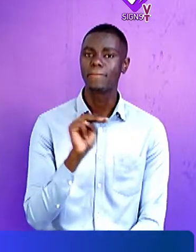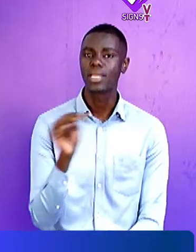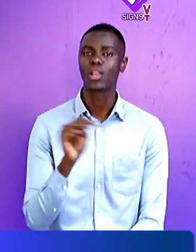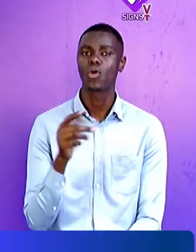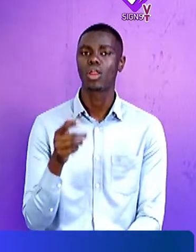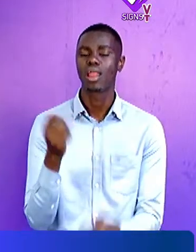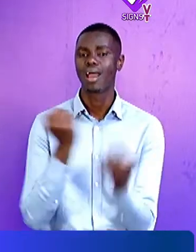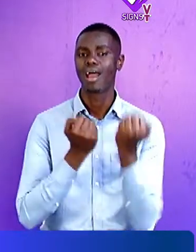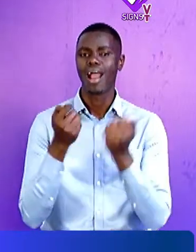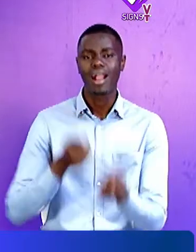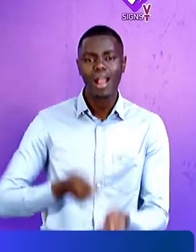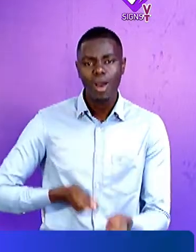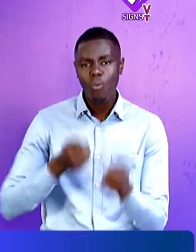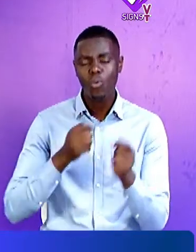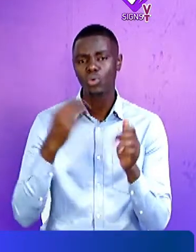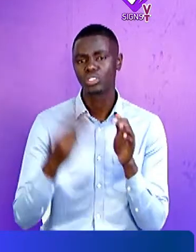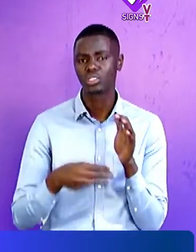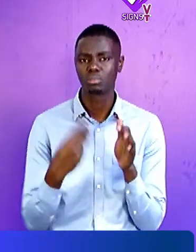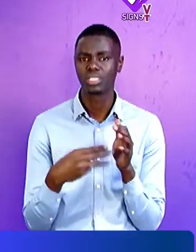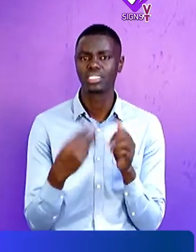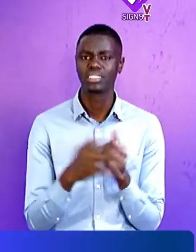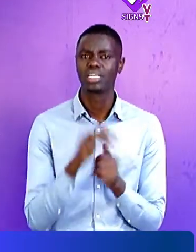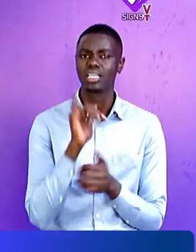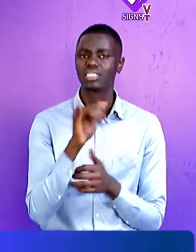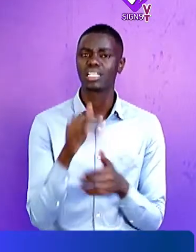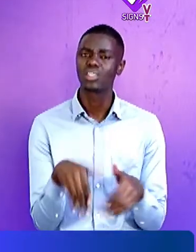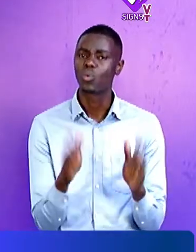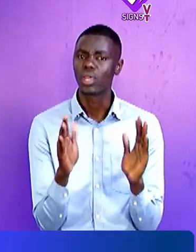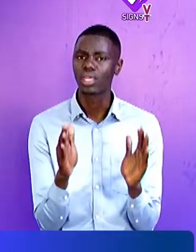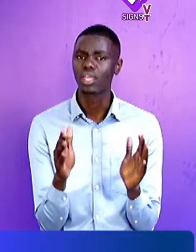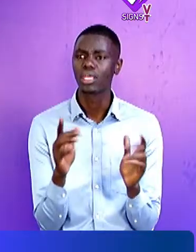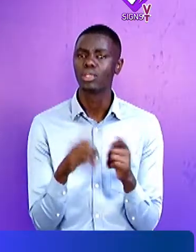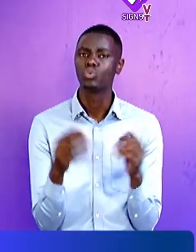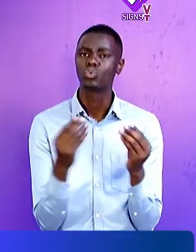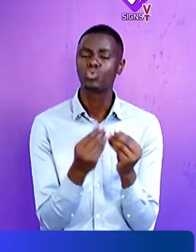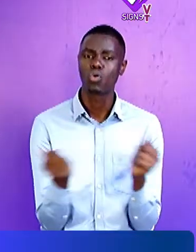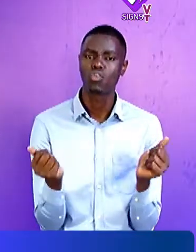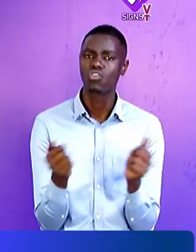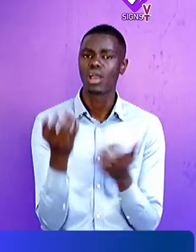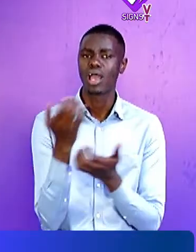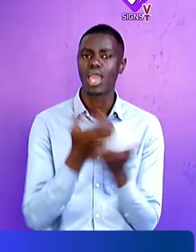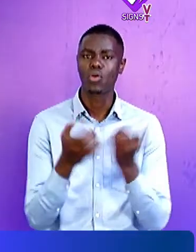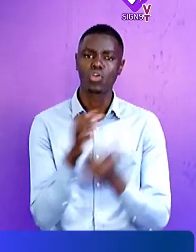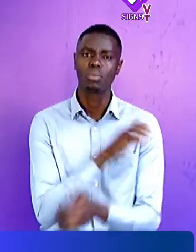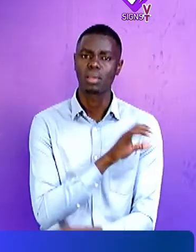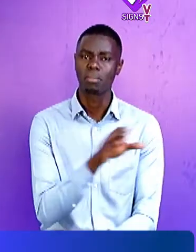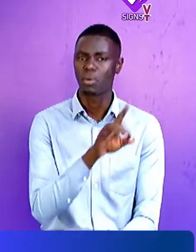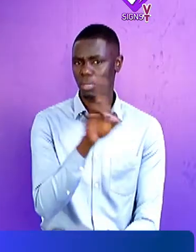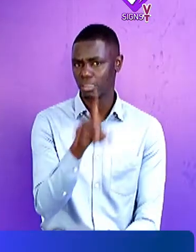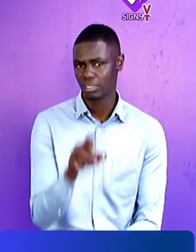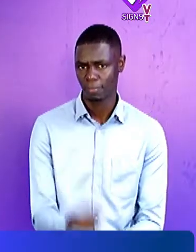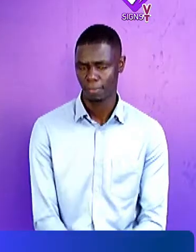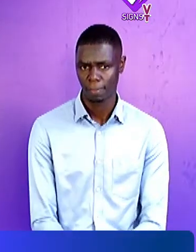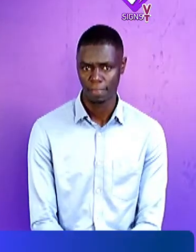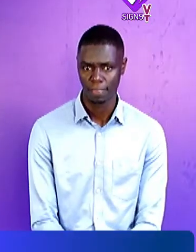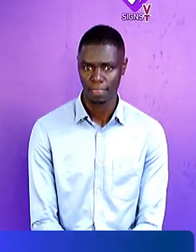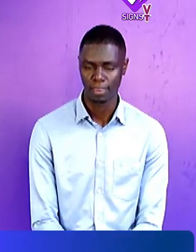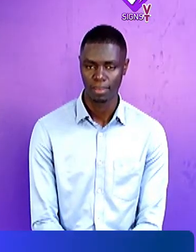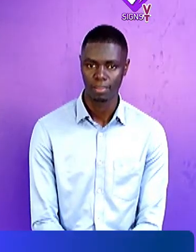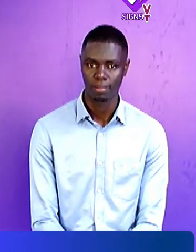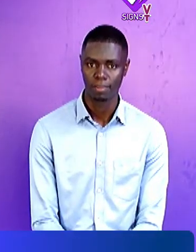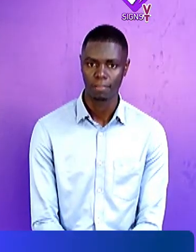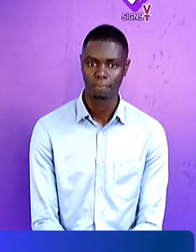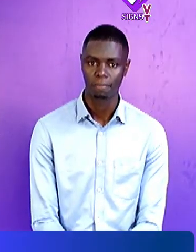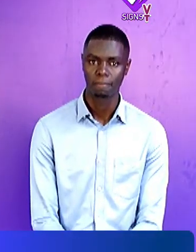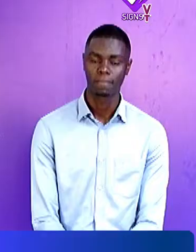and all of that. Is this the way we should go to tackle economic empowerment? No, first of all,